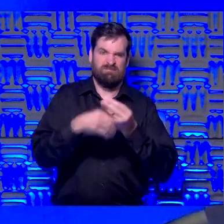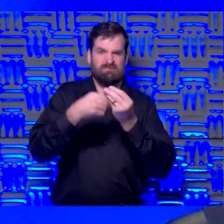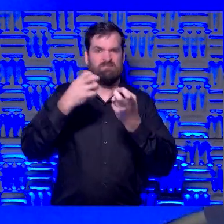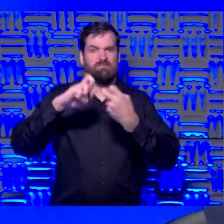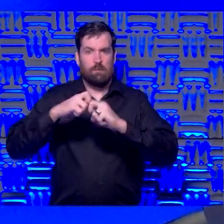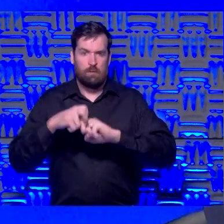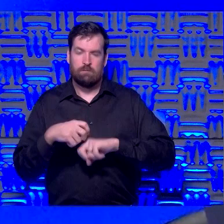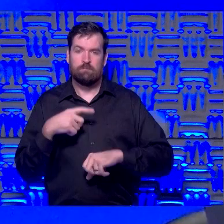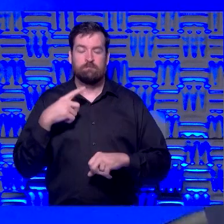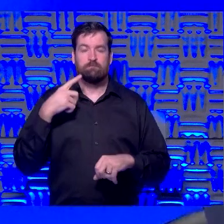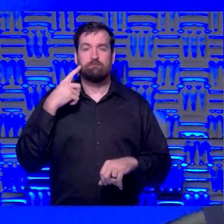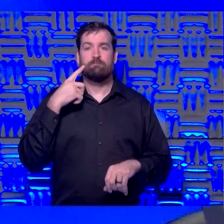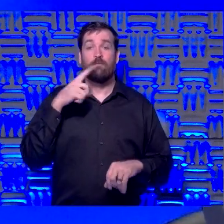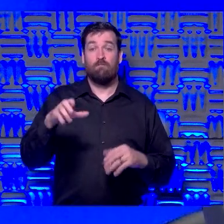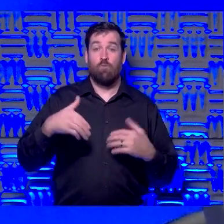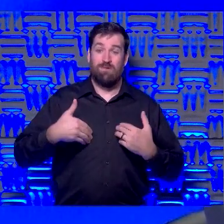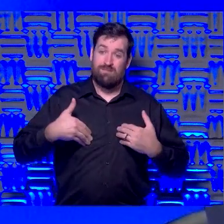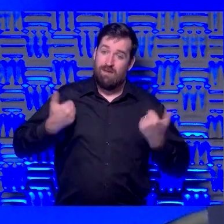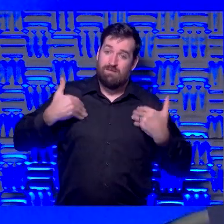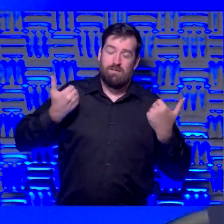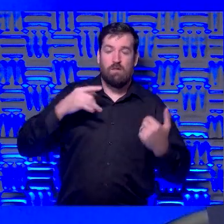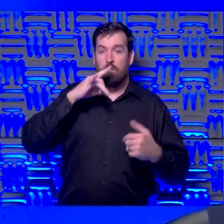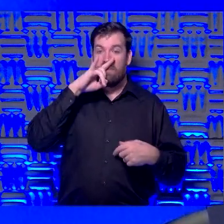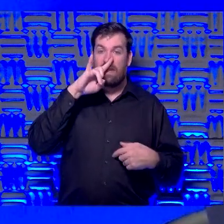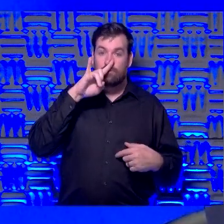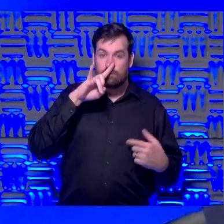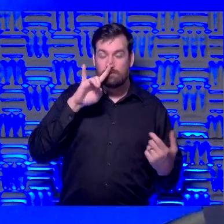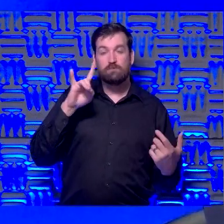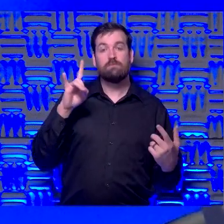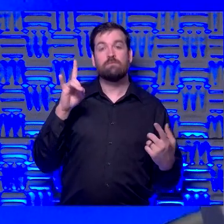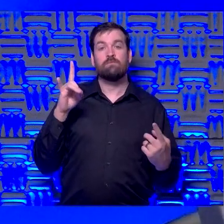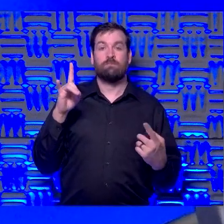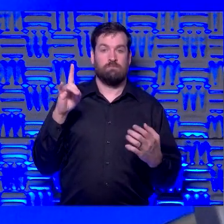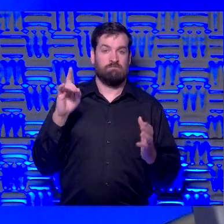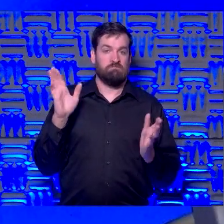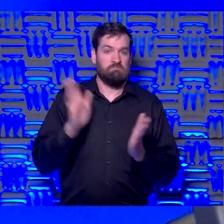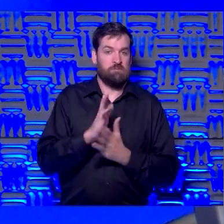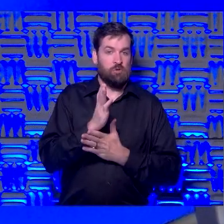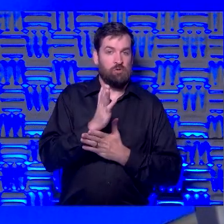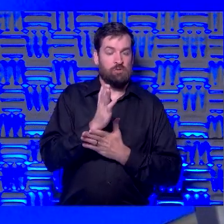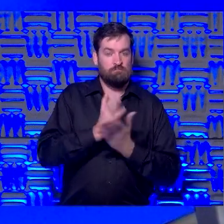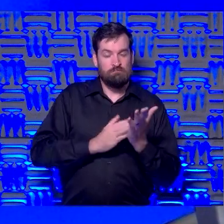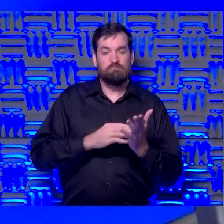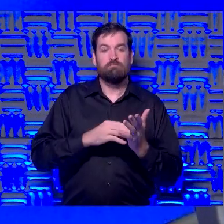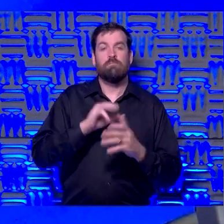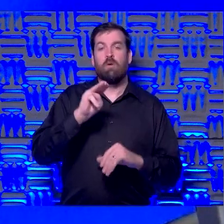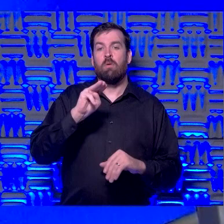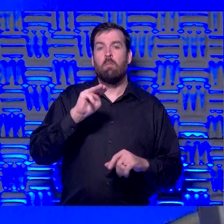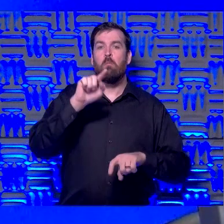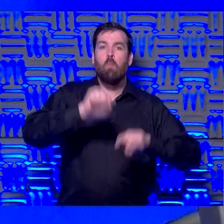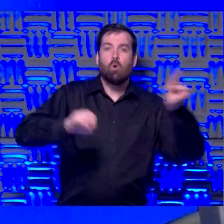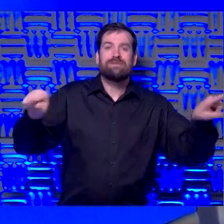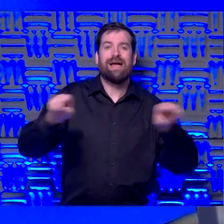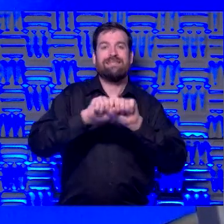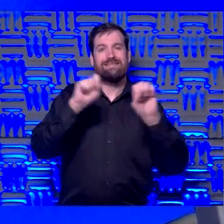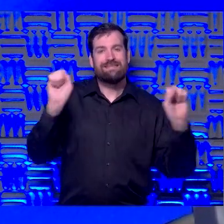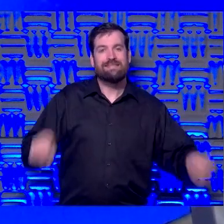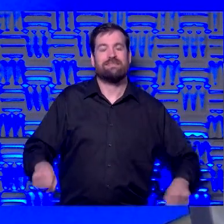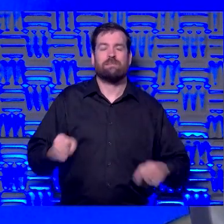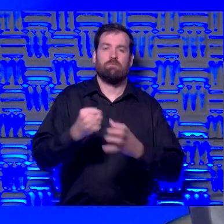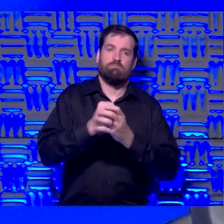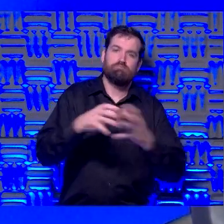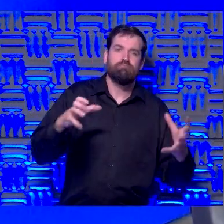it. Obviously, for the younger kids, the pediatrics, there is a small percentage that get the multi-system inflammatory disease.